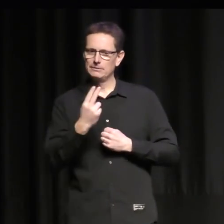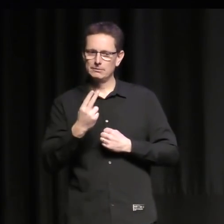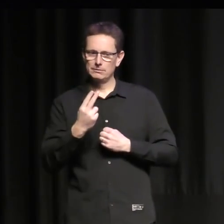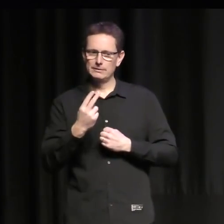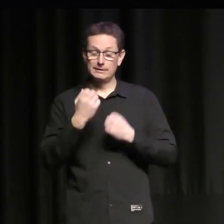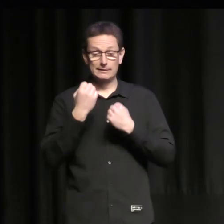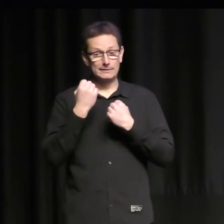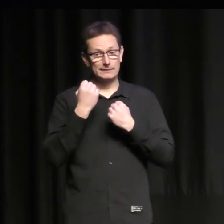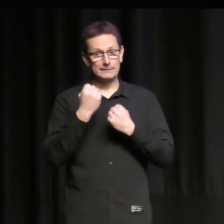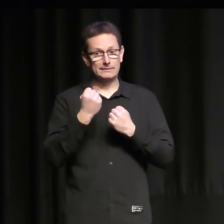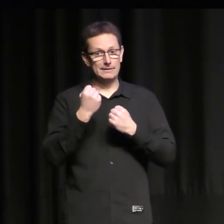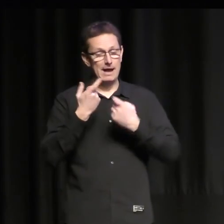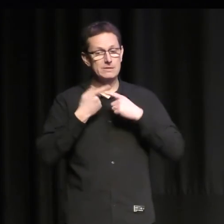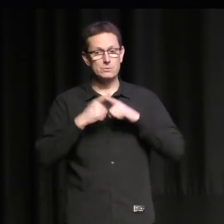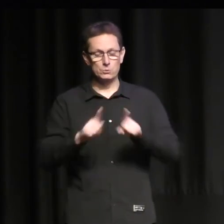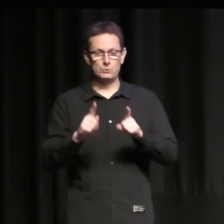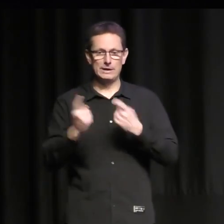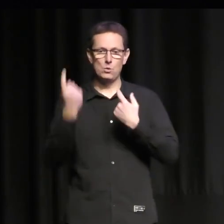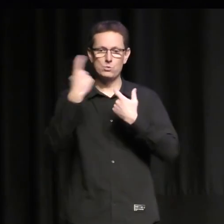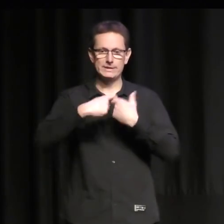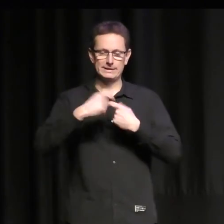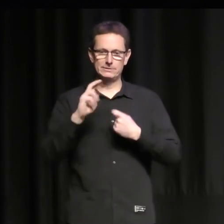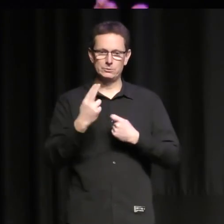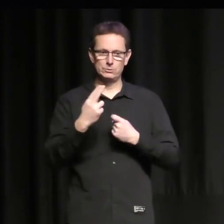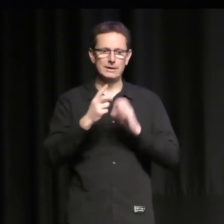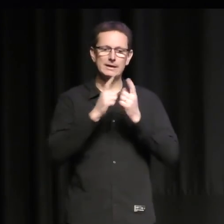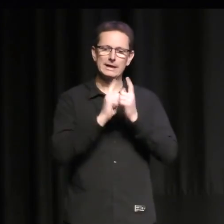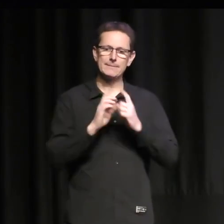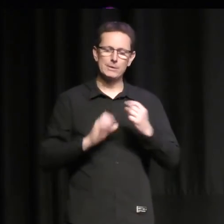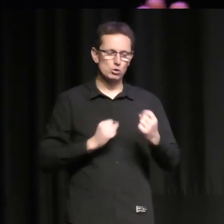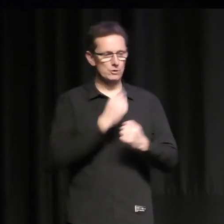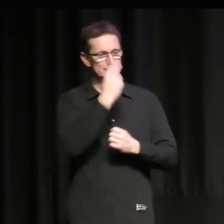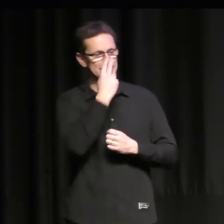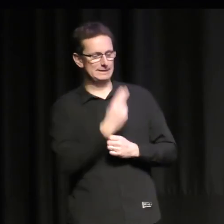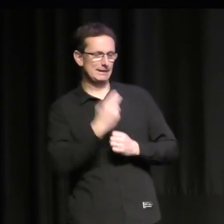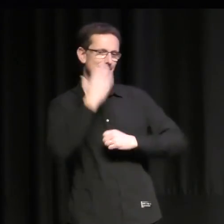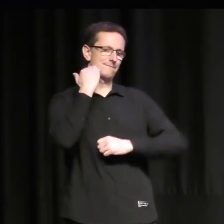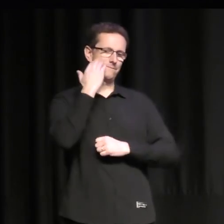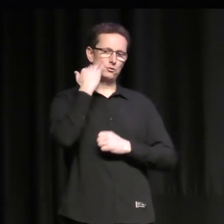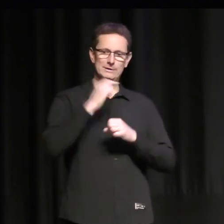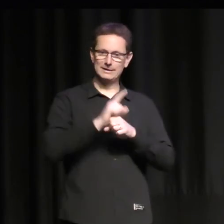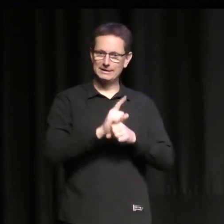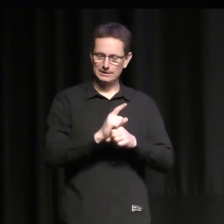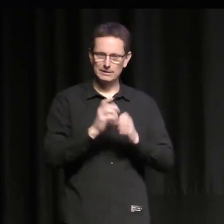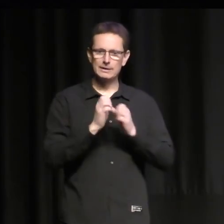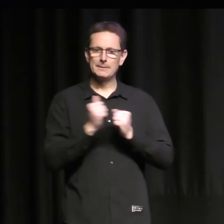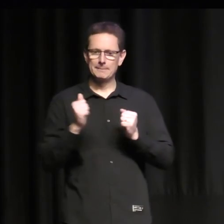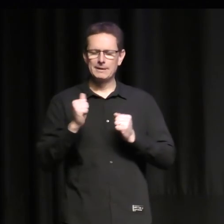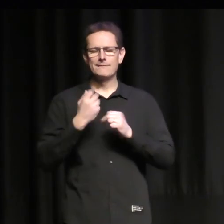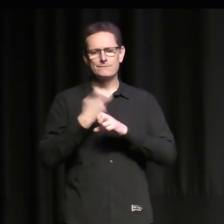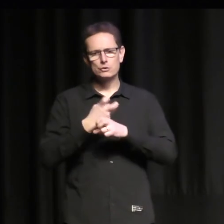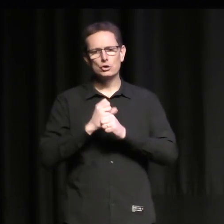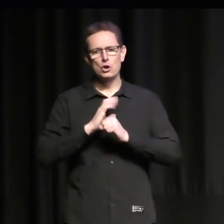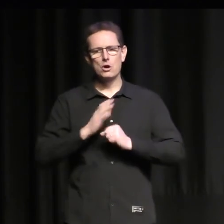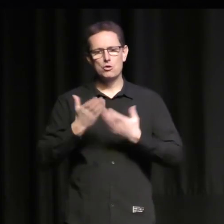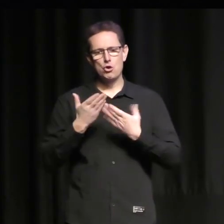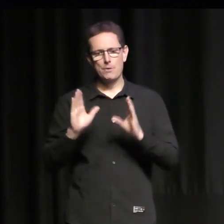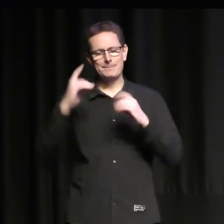now. You may have been opposed to it in the past for whatever reason, but please have an open mind